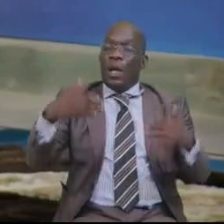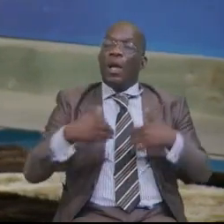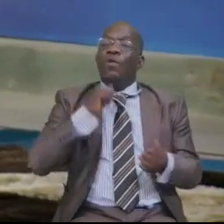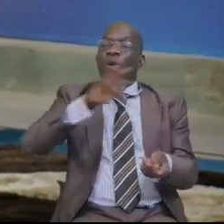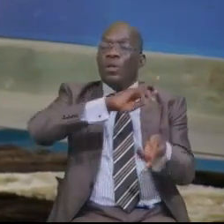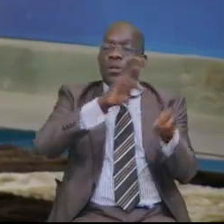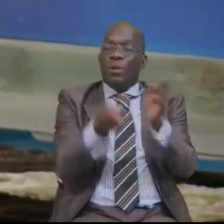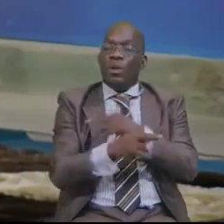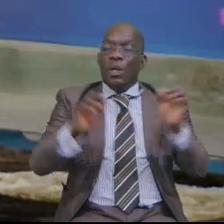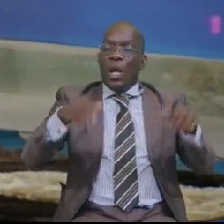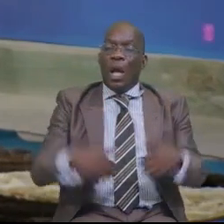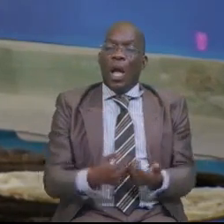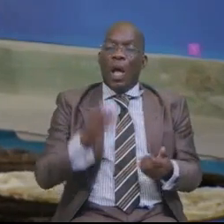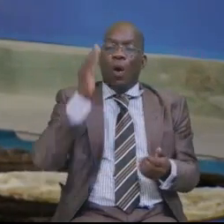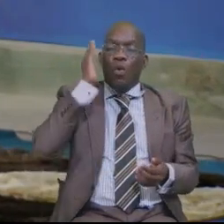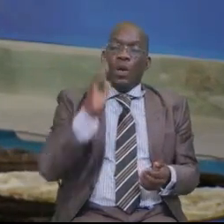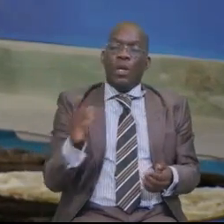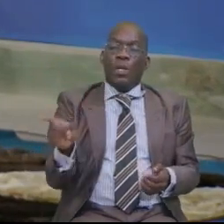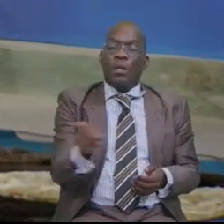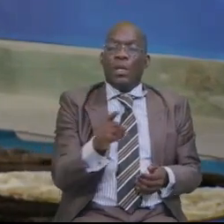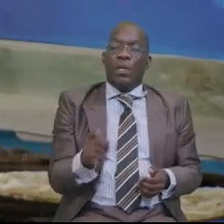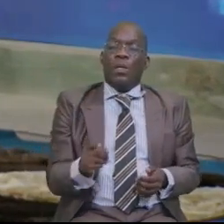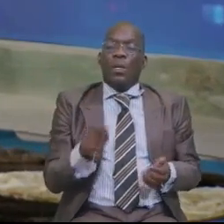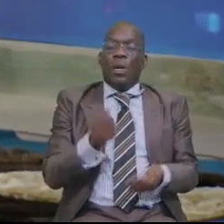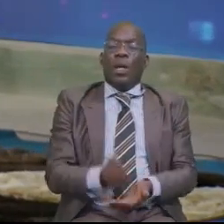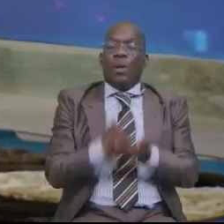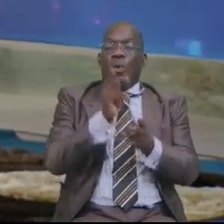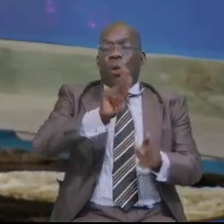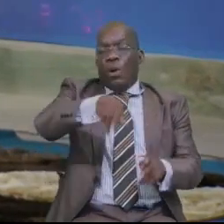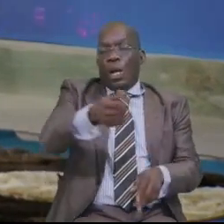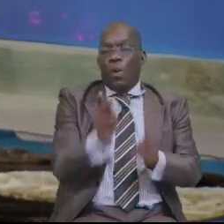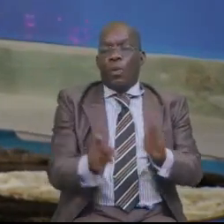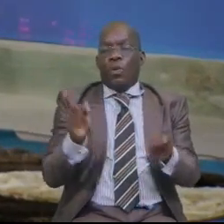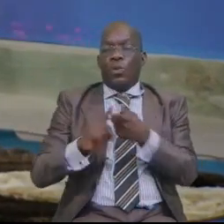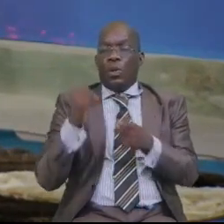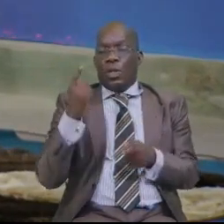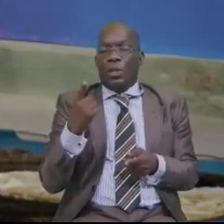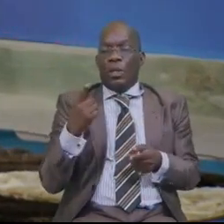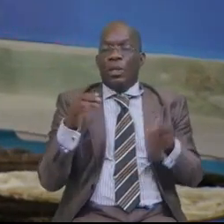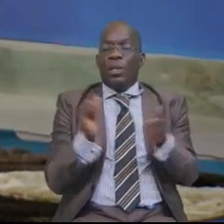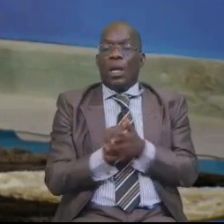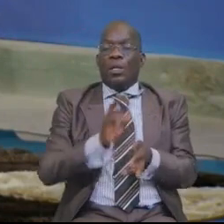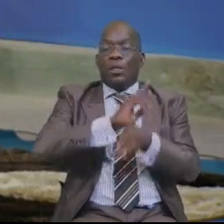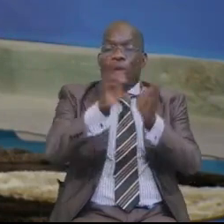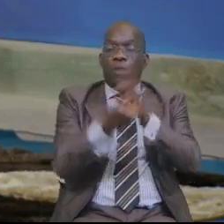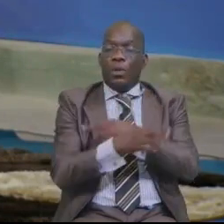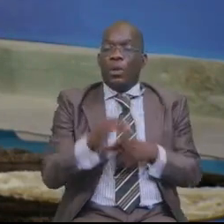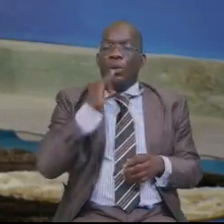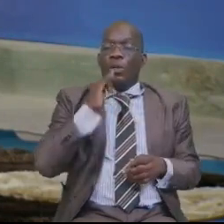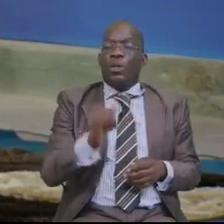repented, how are they going to help other people to understand that repentance is